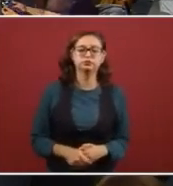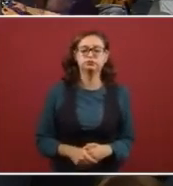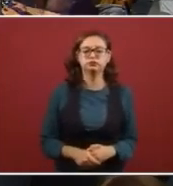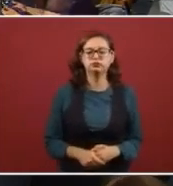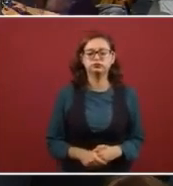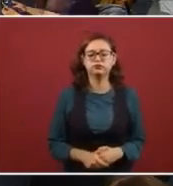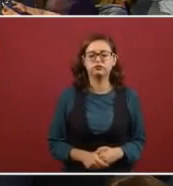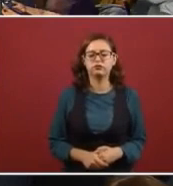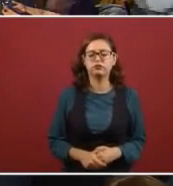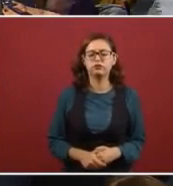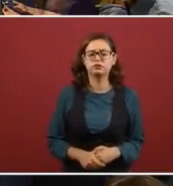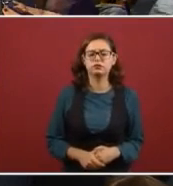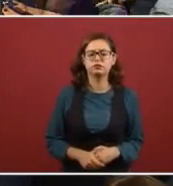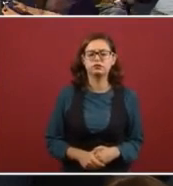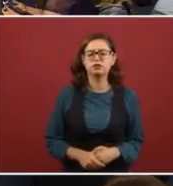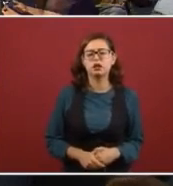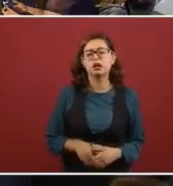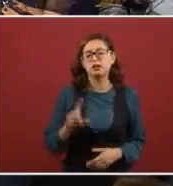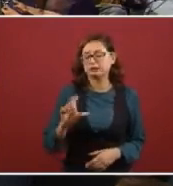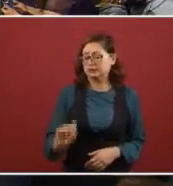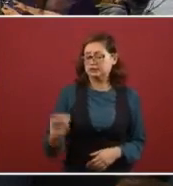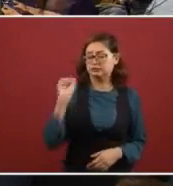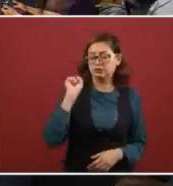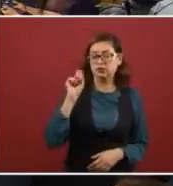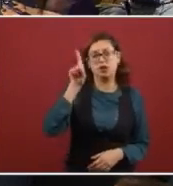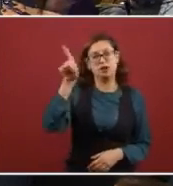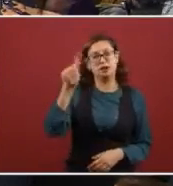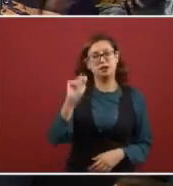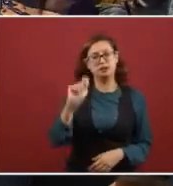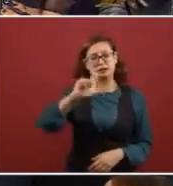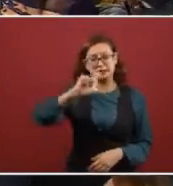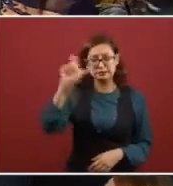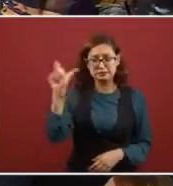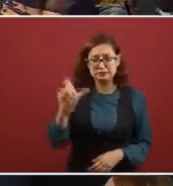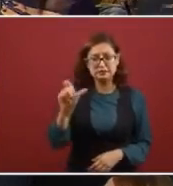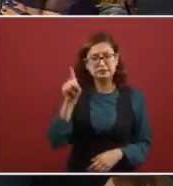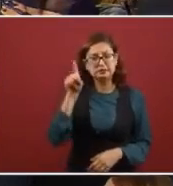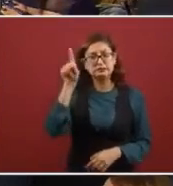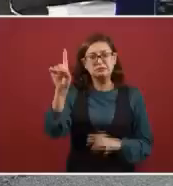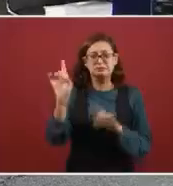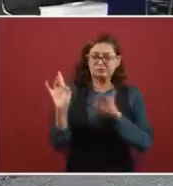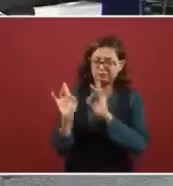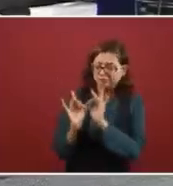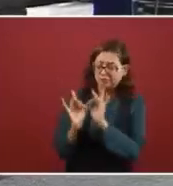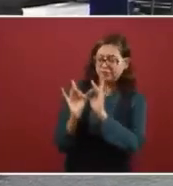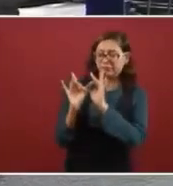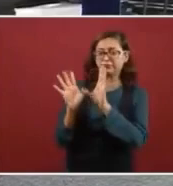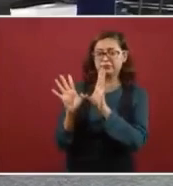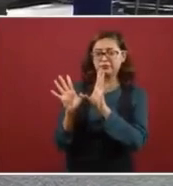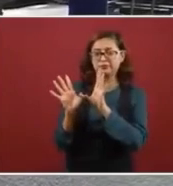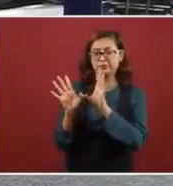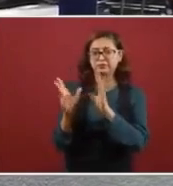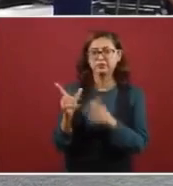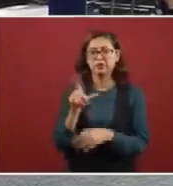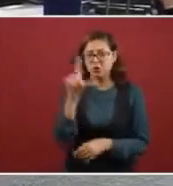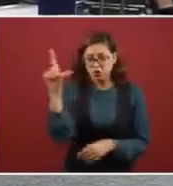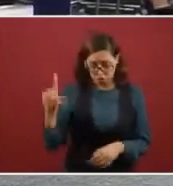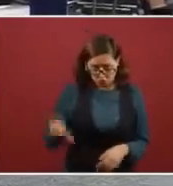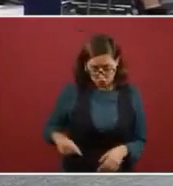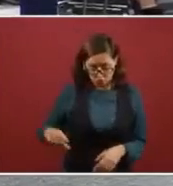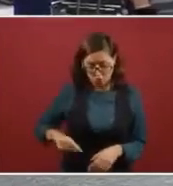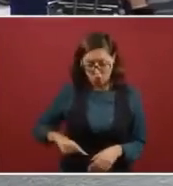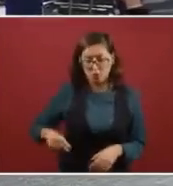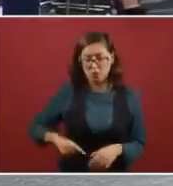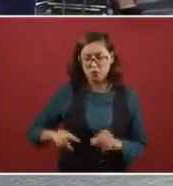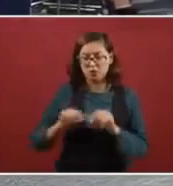So they have a question for the concierge regarding what happened in Texas. Will the government